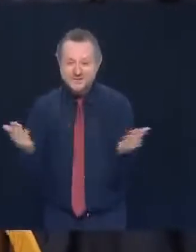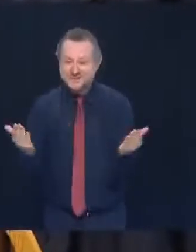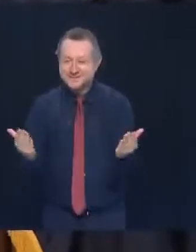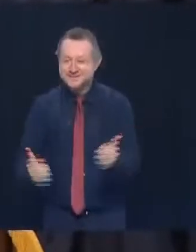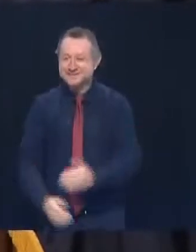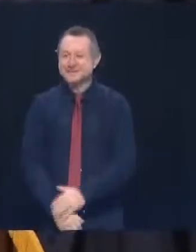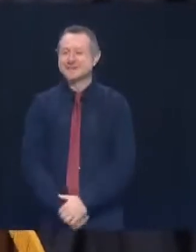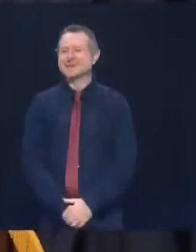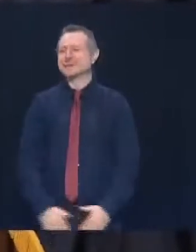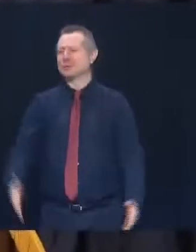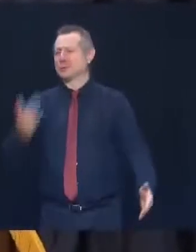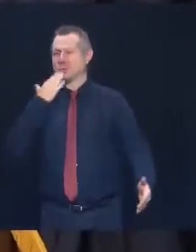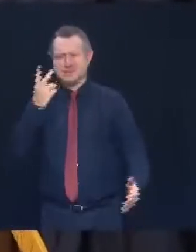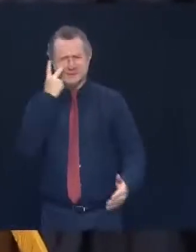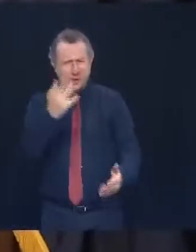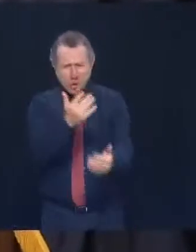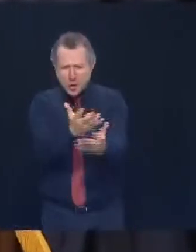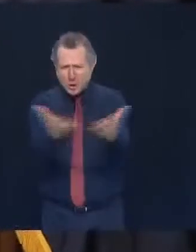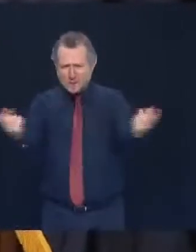Good to see all of you.